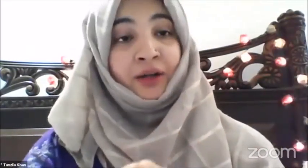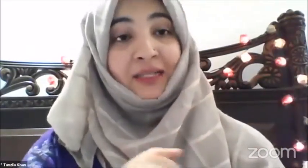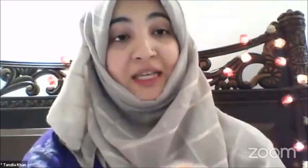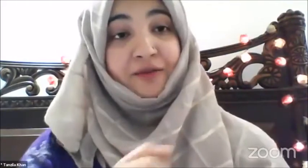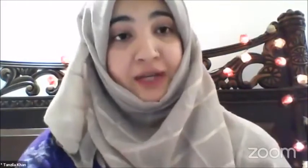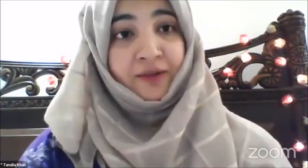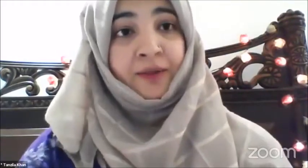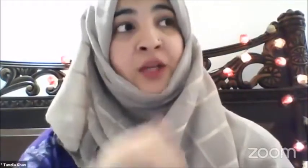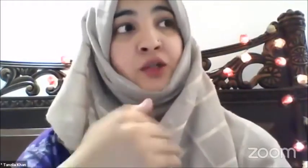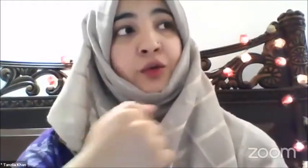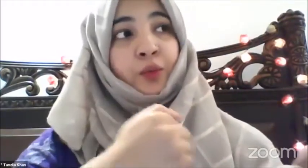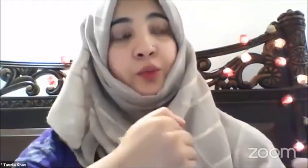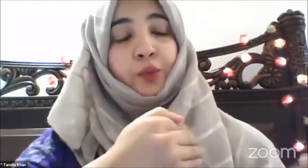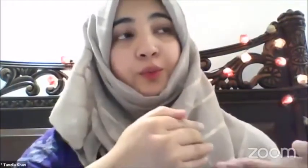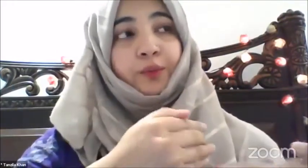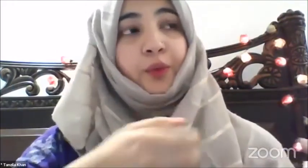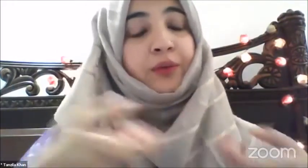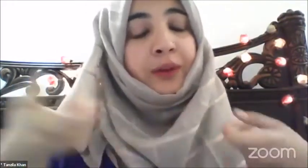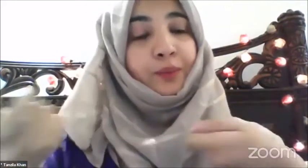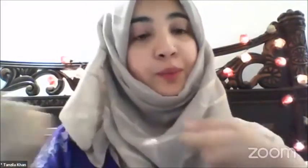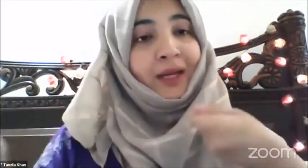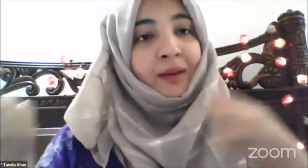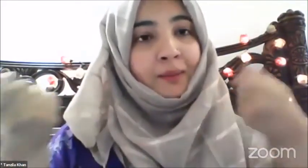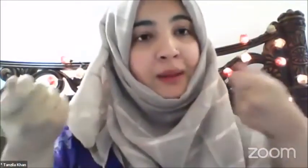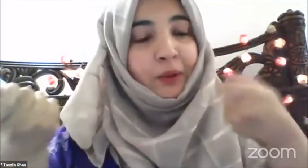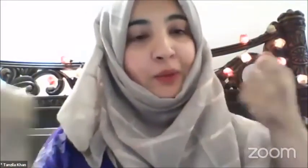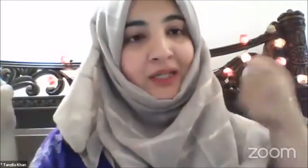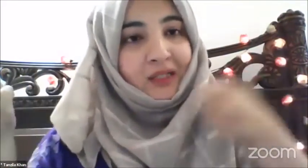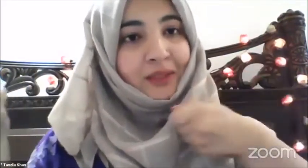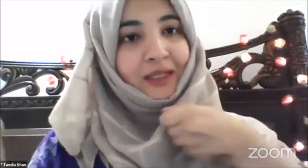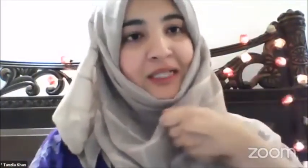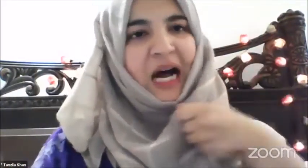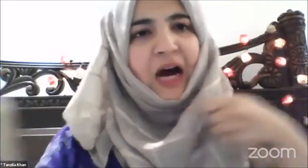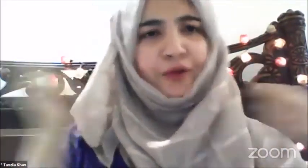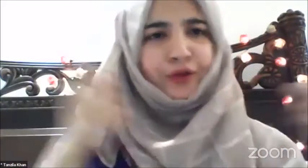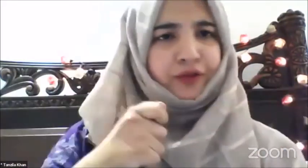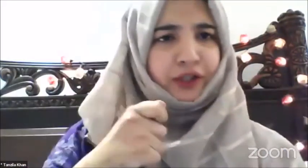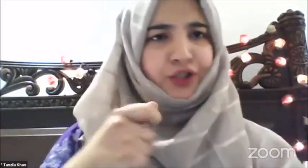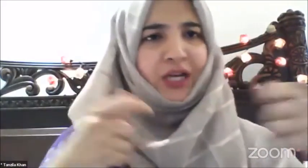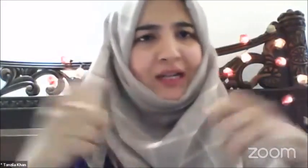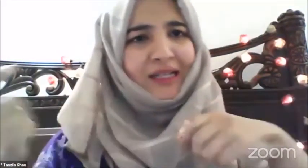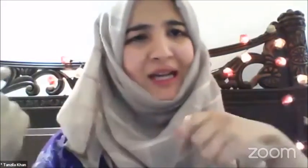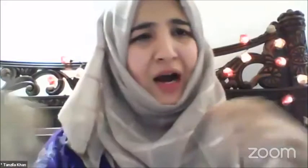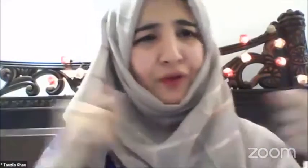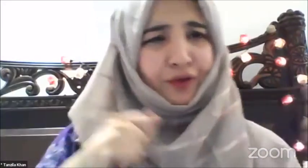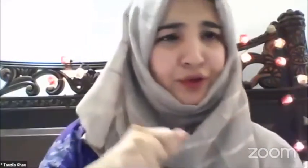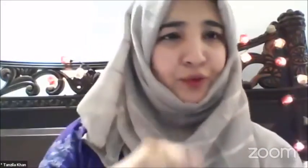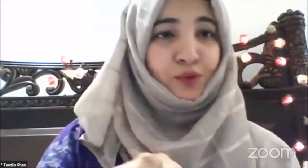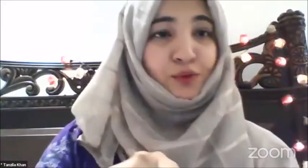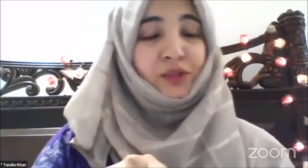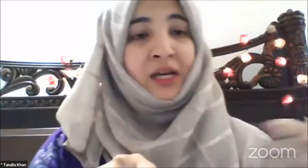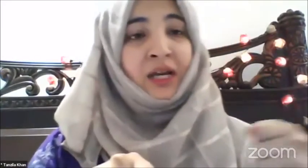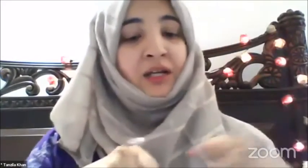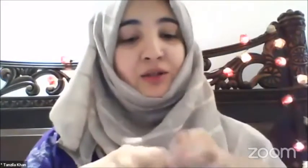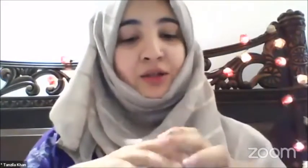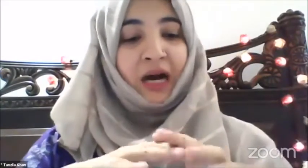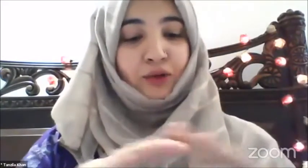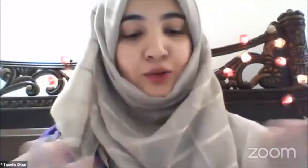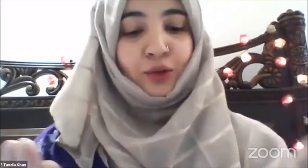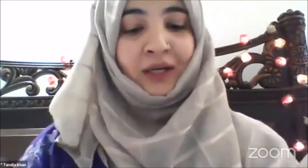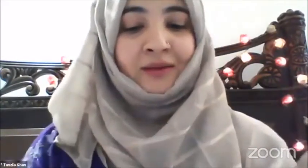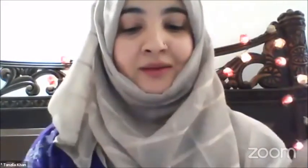not safe enough. So we were pulling people with disabilities out of their shells and out of their cocoons. So